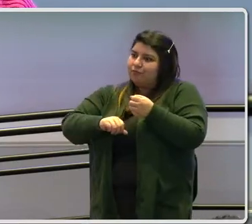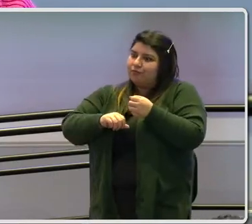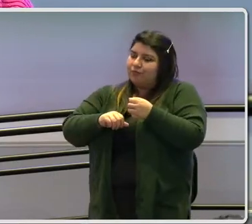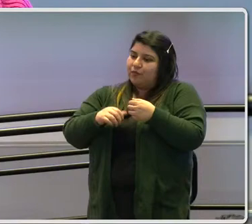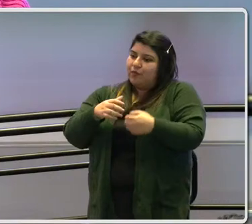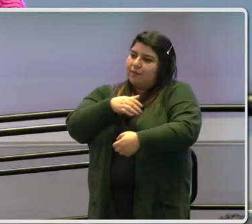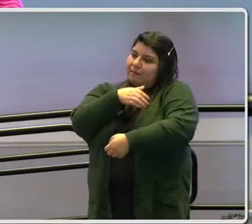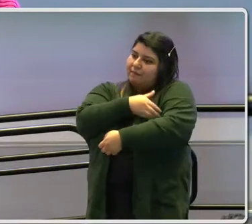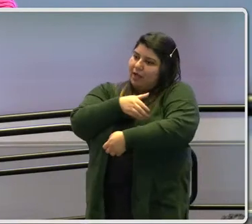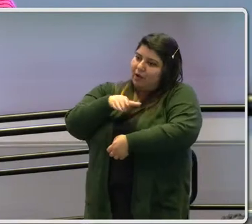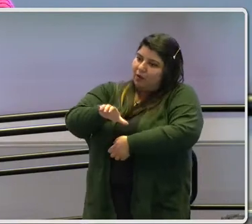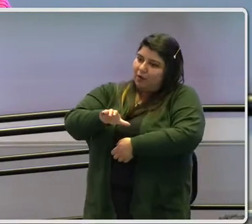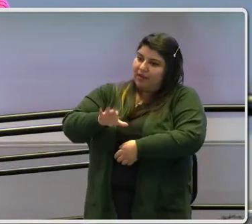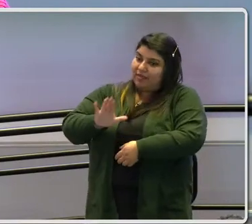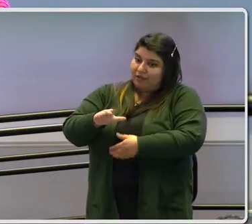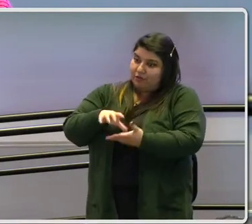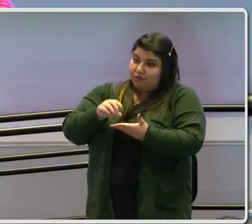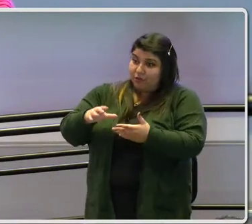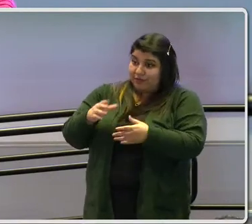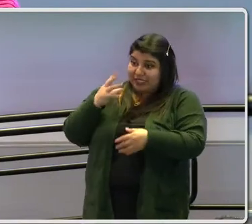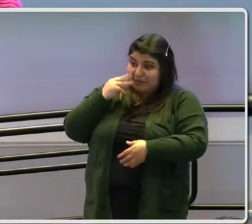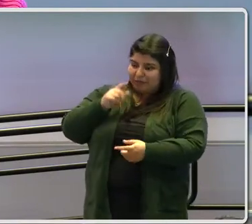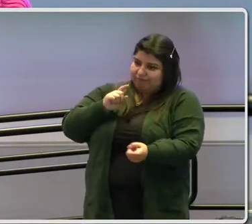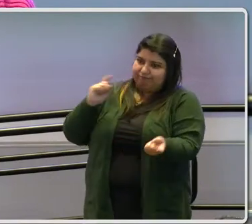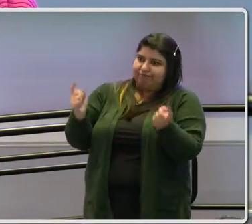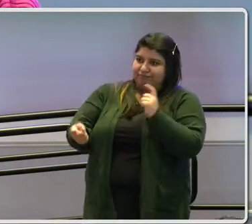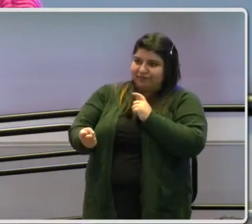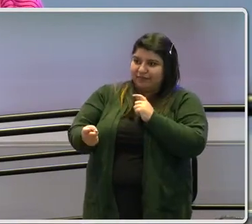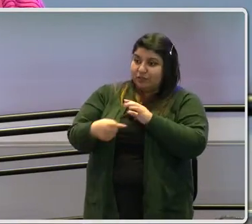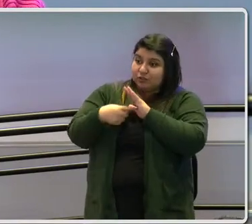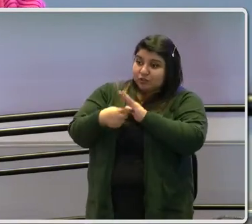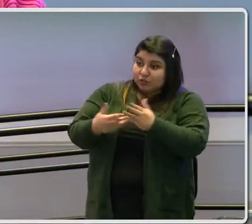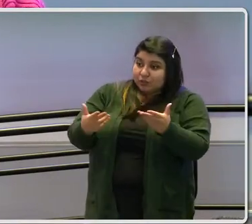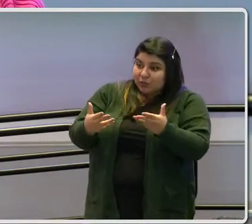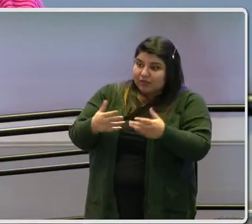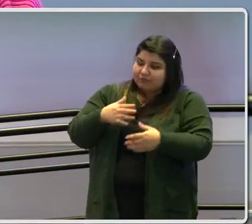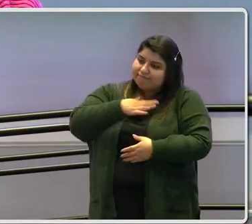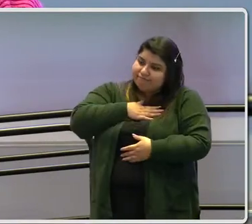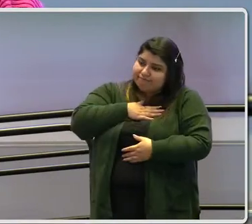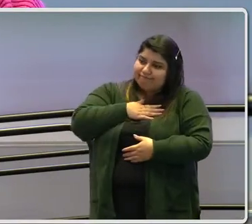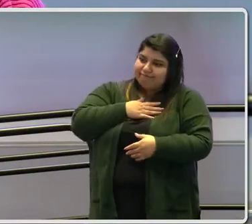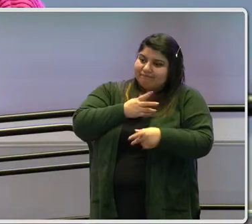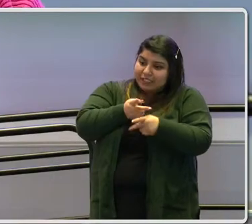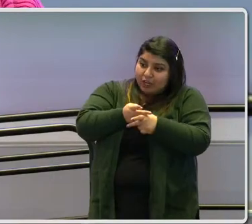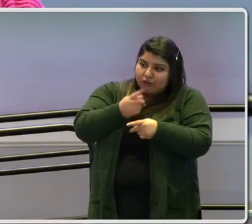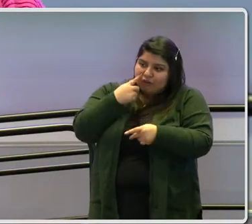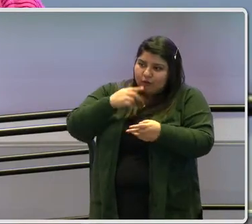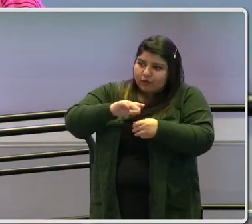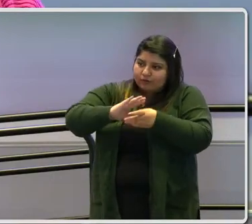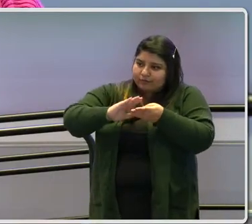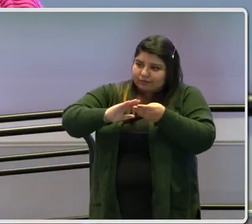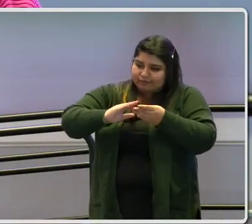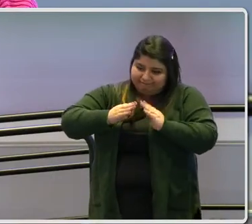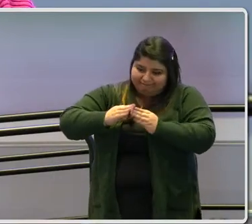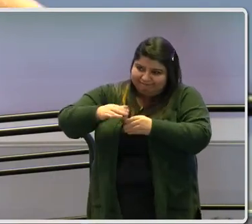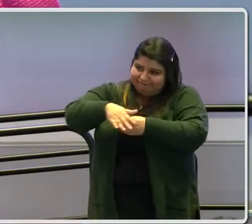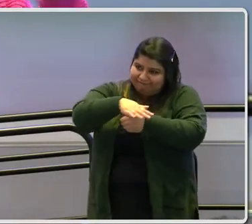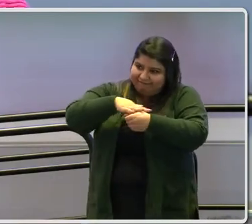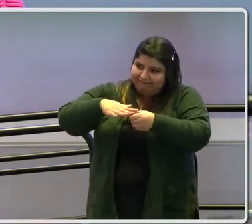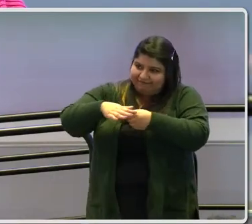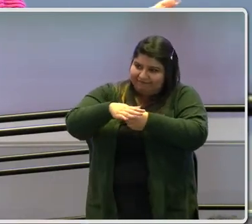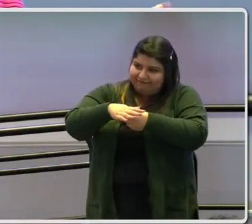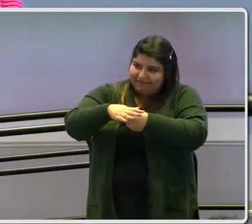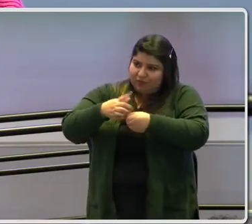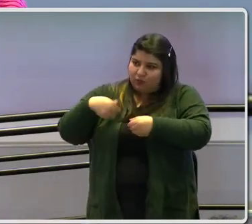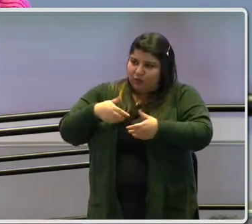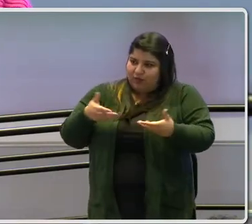transform the student experience in ways that demonstrate an ethic of care for the village that we